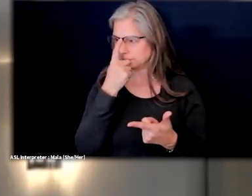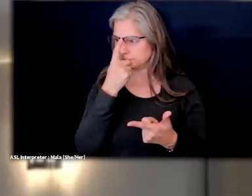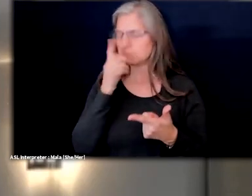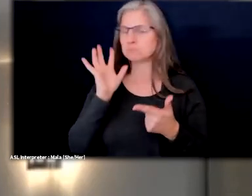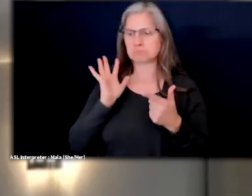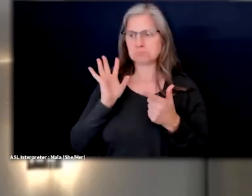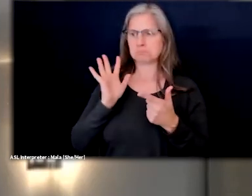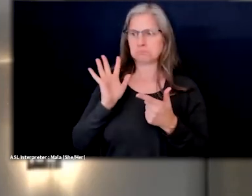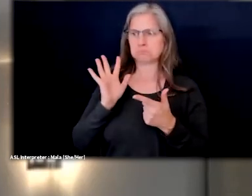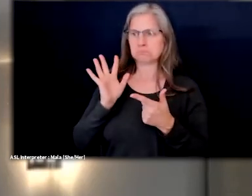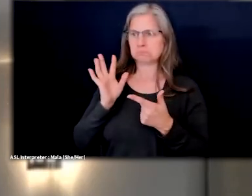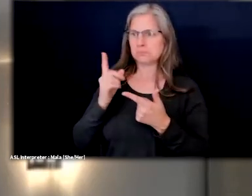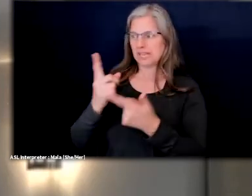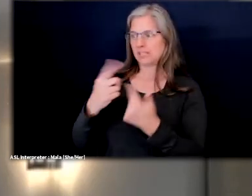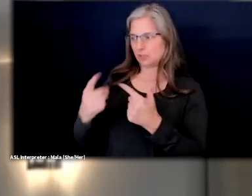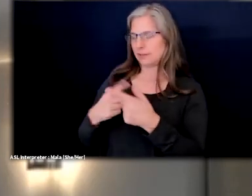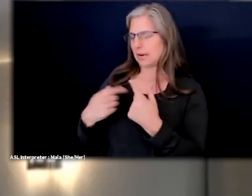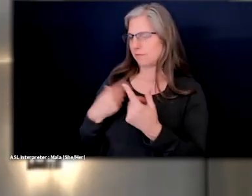let you answer and then I'll go on.